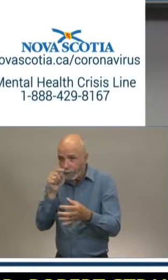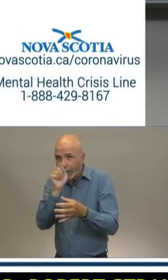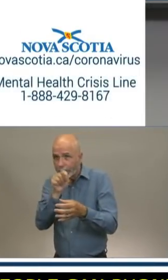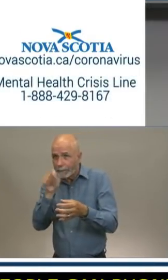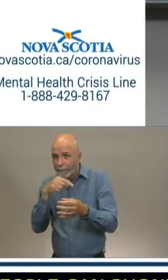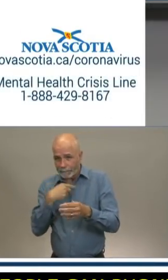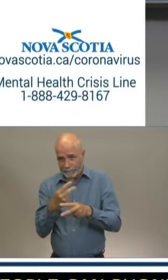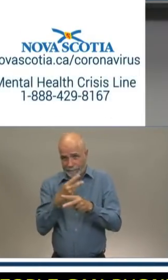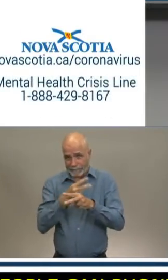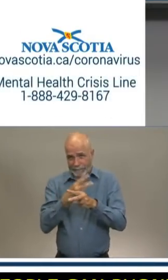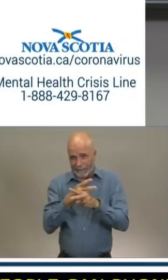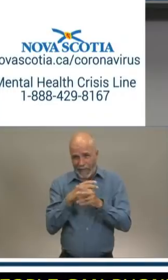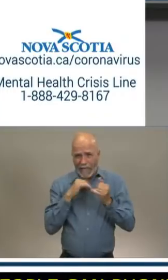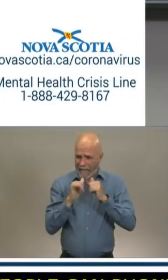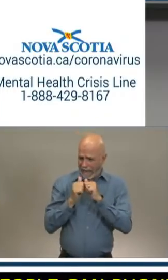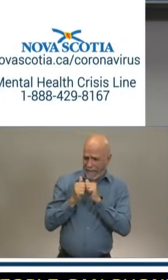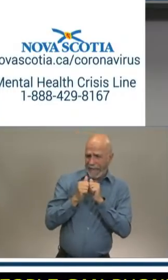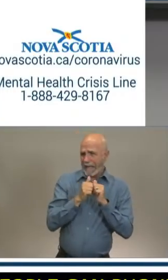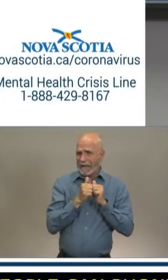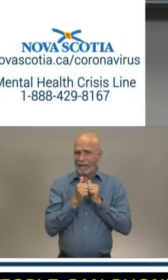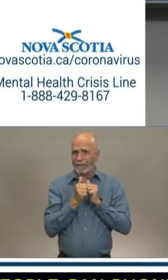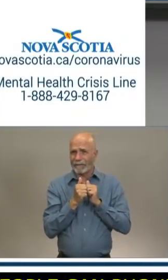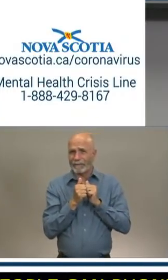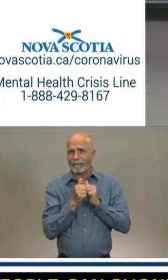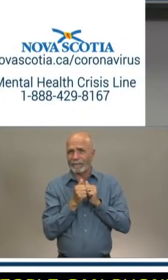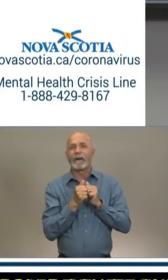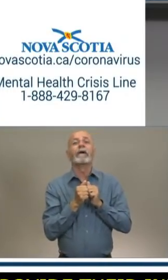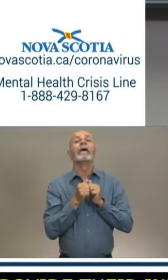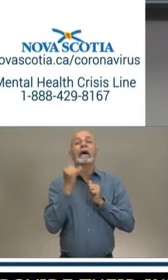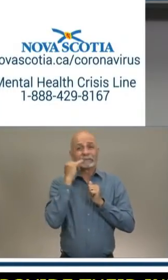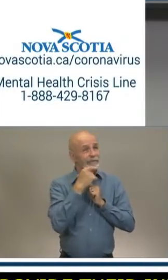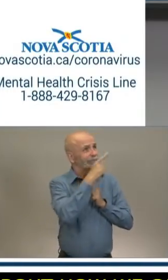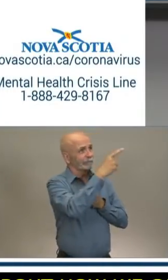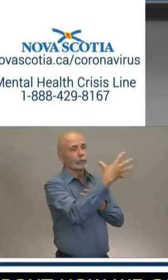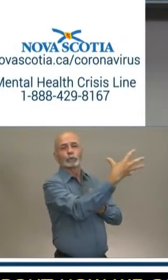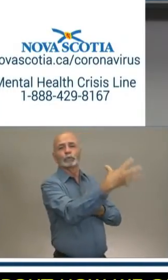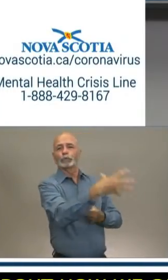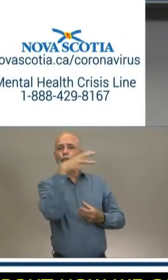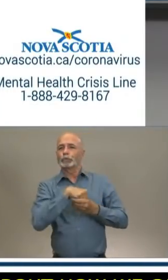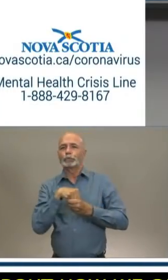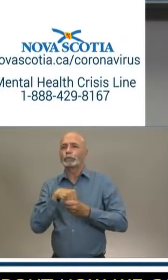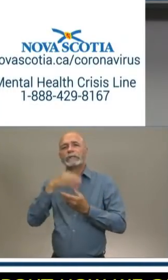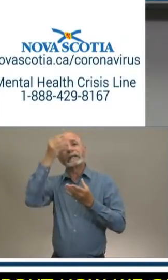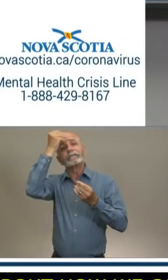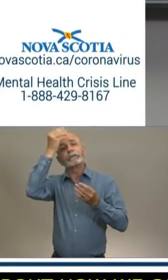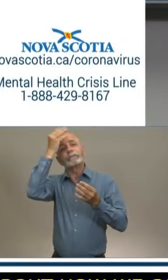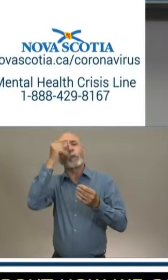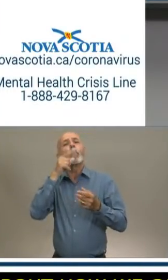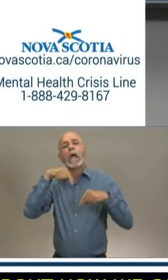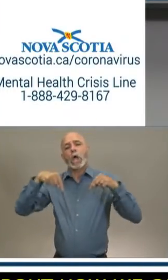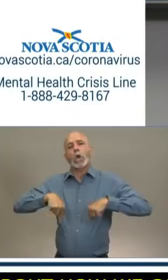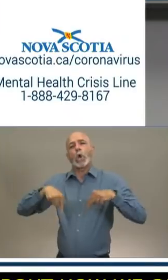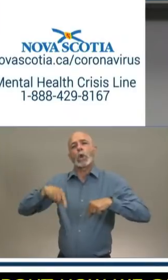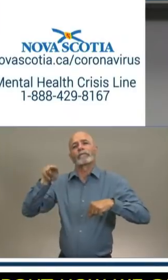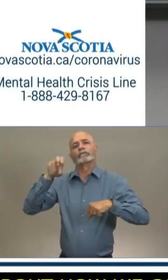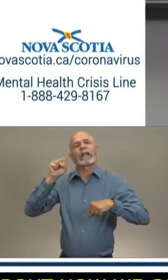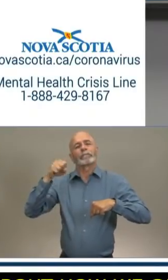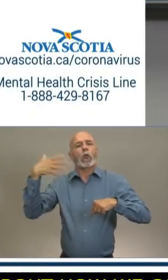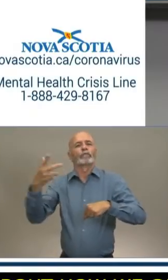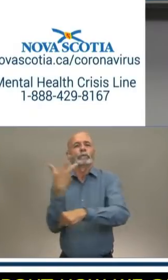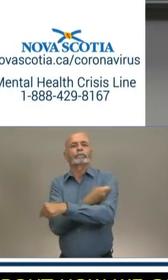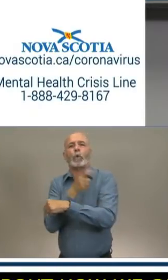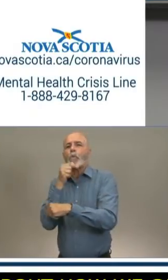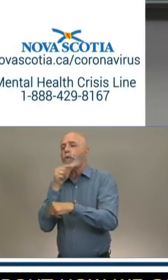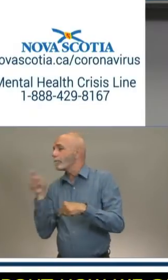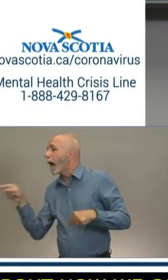how we can then ultimately get that as part of our electronic database. But we've had lots of priorities